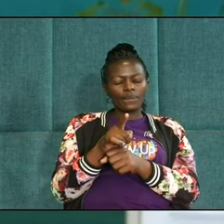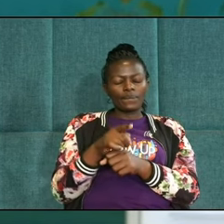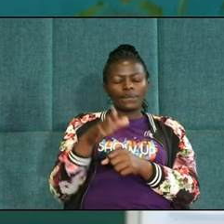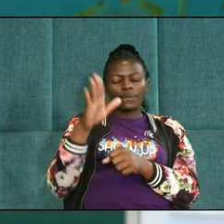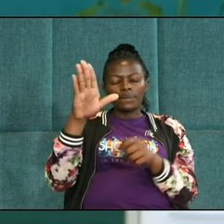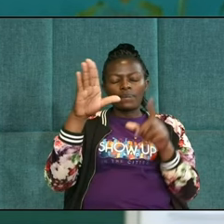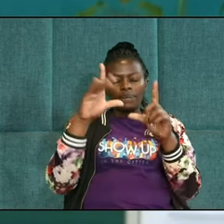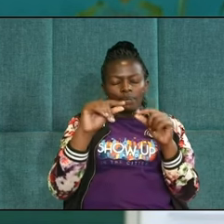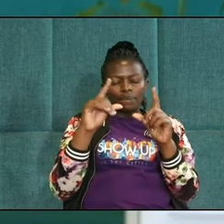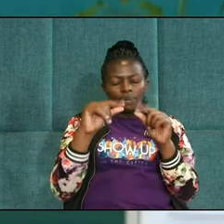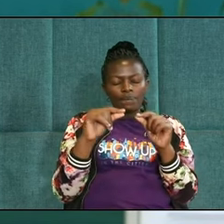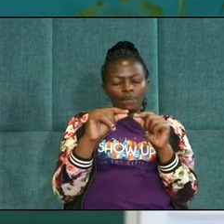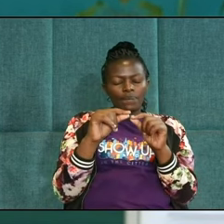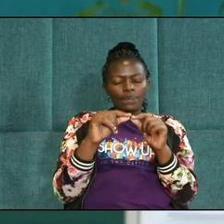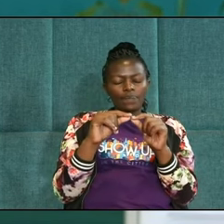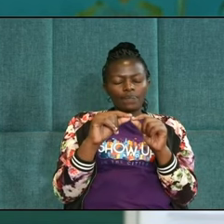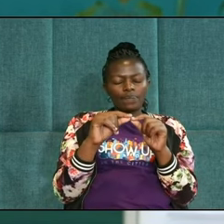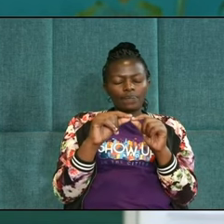your word once again.